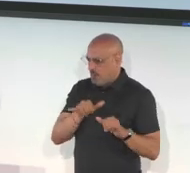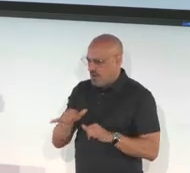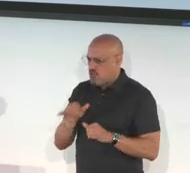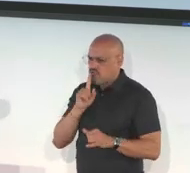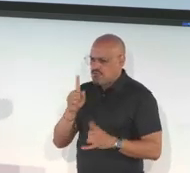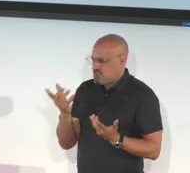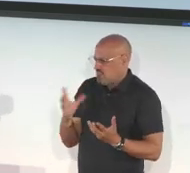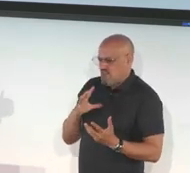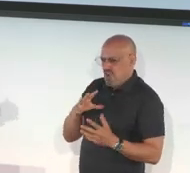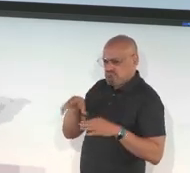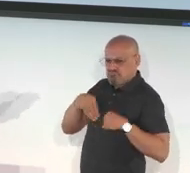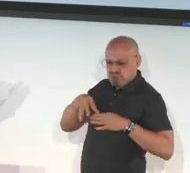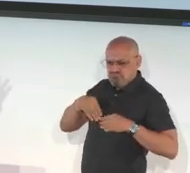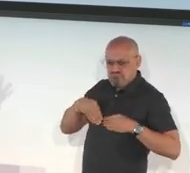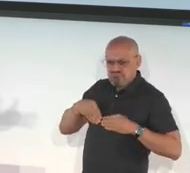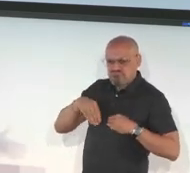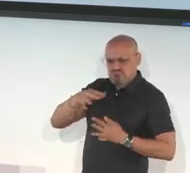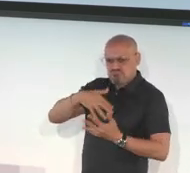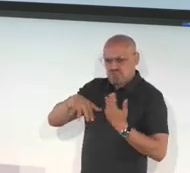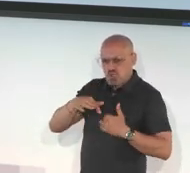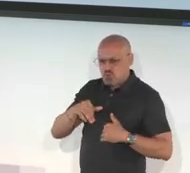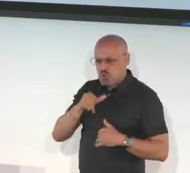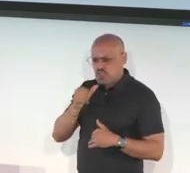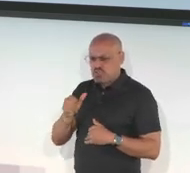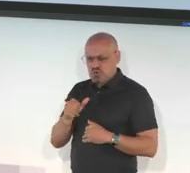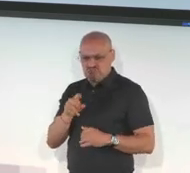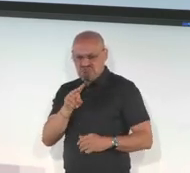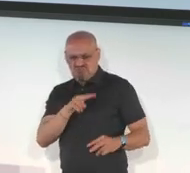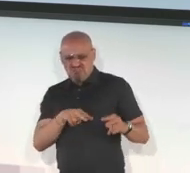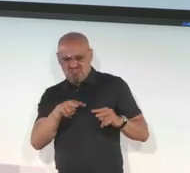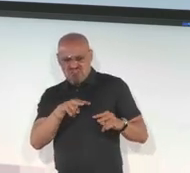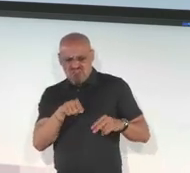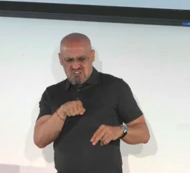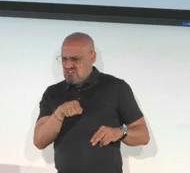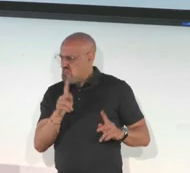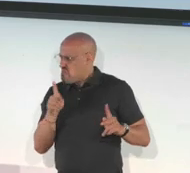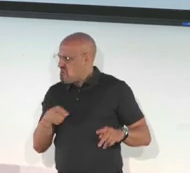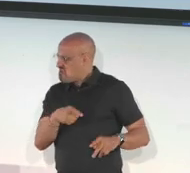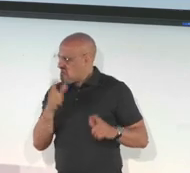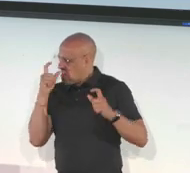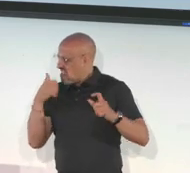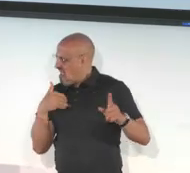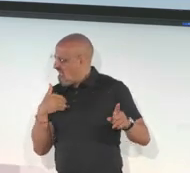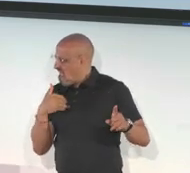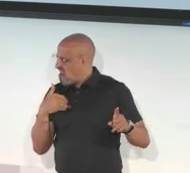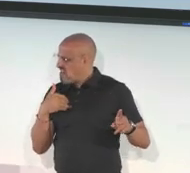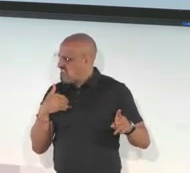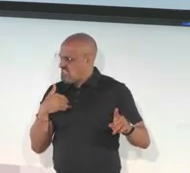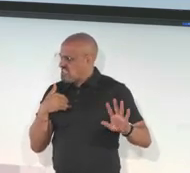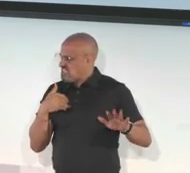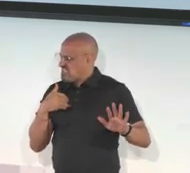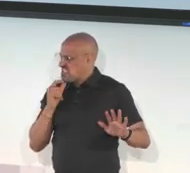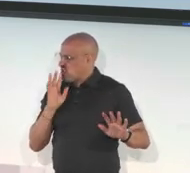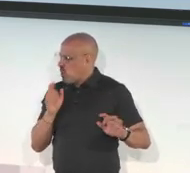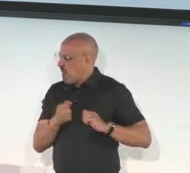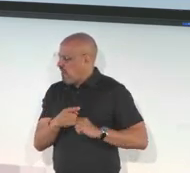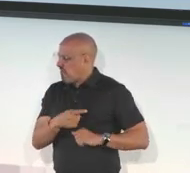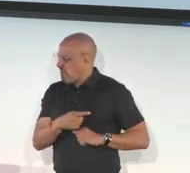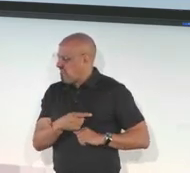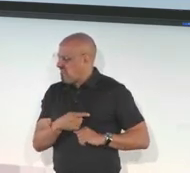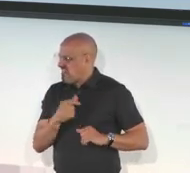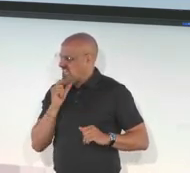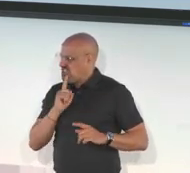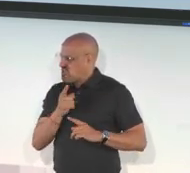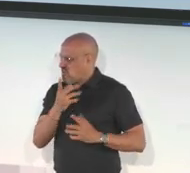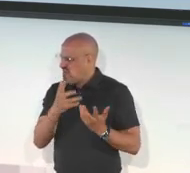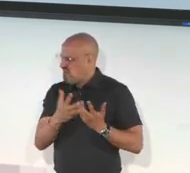accommodating from a social perspective. We don't go into our workplace and go, do you see the person with glasses in the interview? I'm not sure about them. You know, they're not sure they're